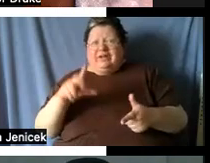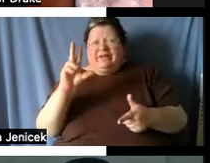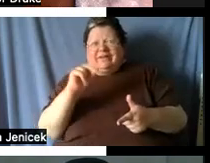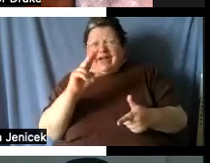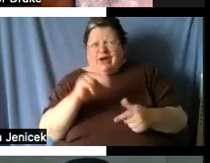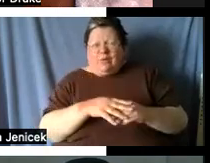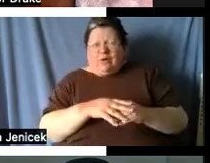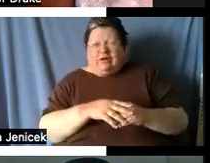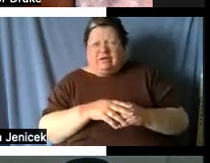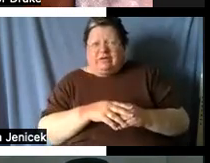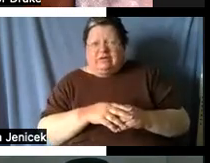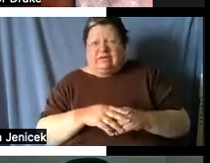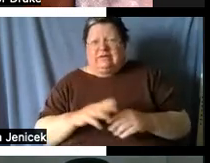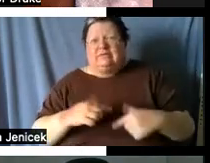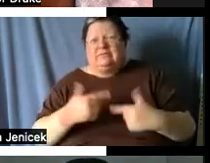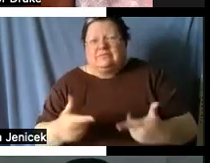that.